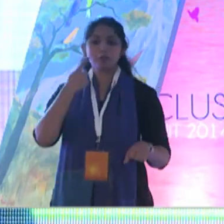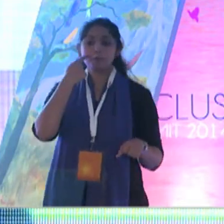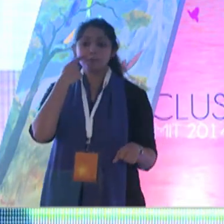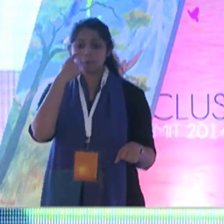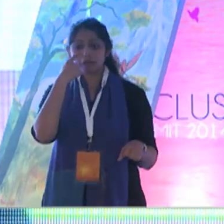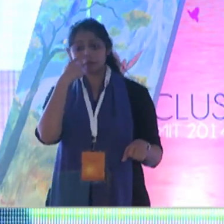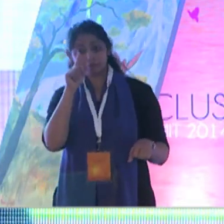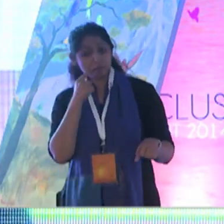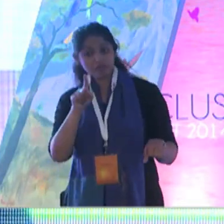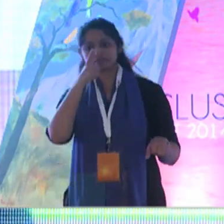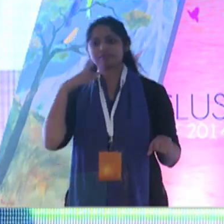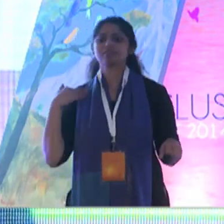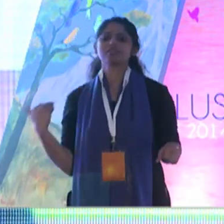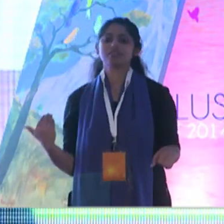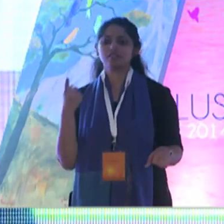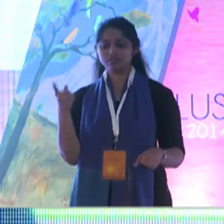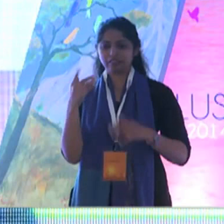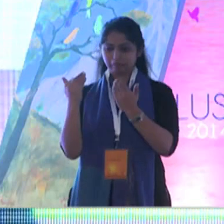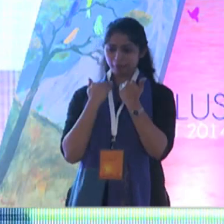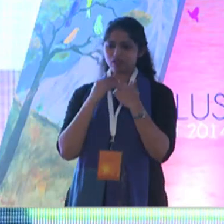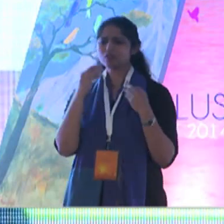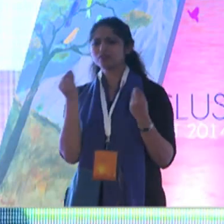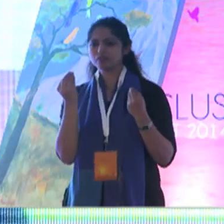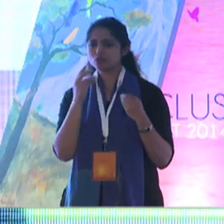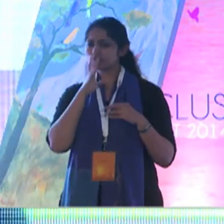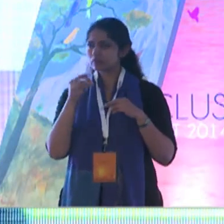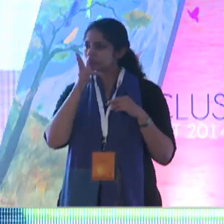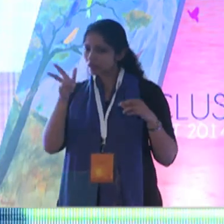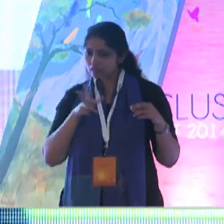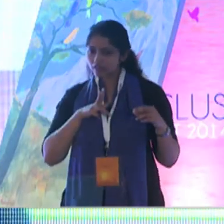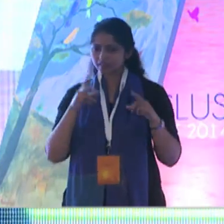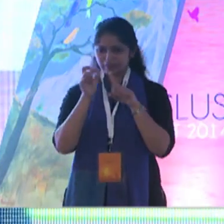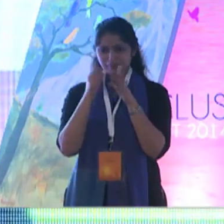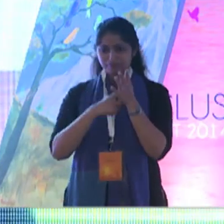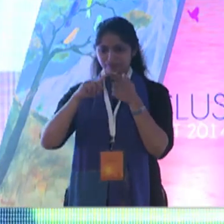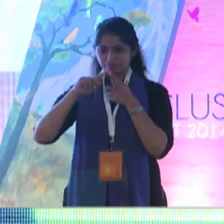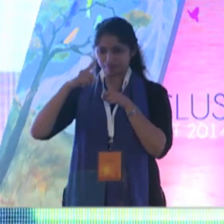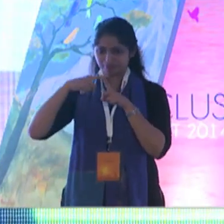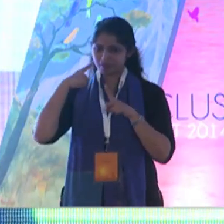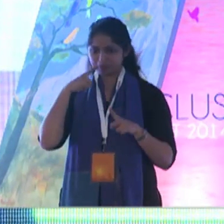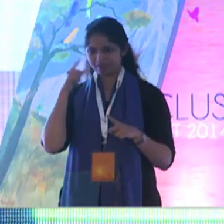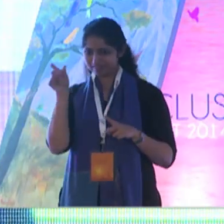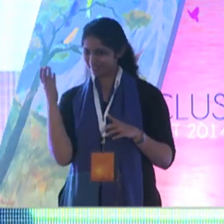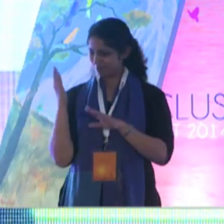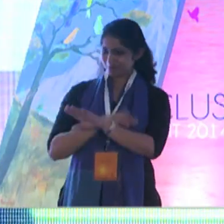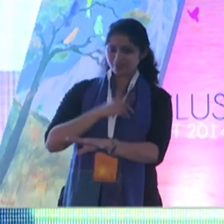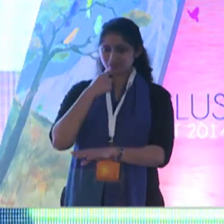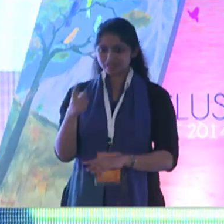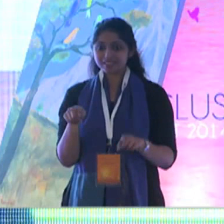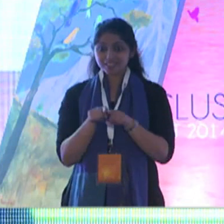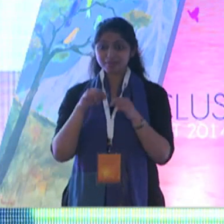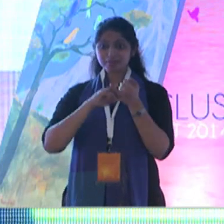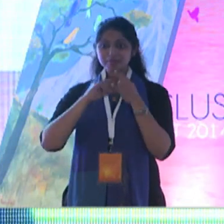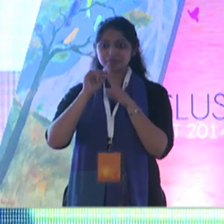sister. And then he said something which Preeti also said. He said, I got very strong guidance from my spiritual